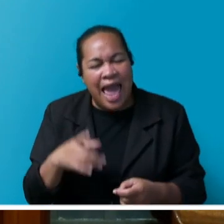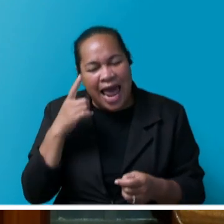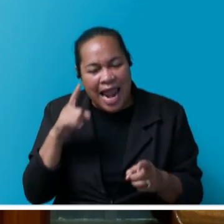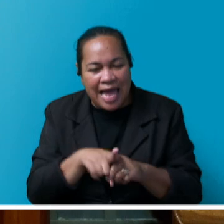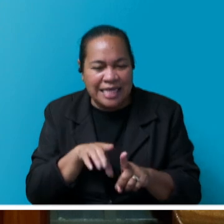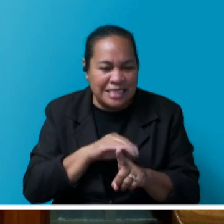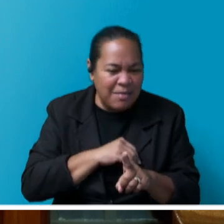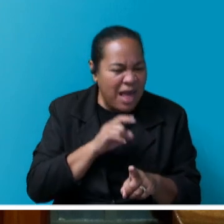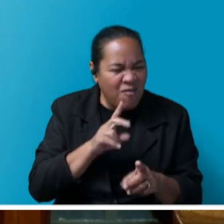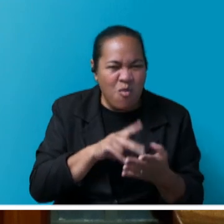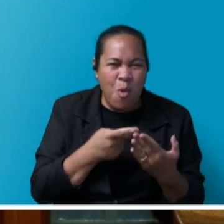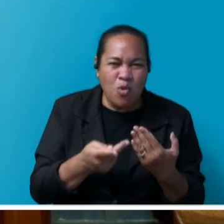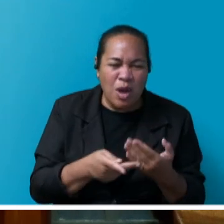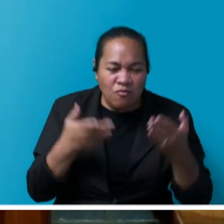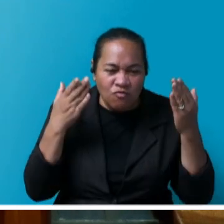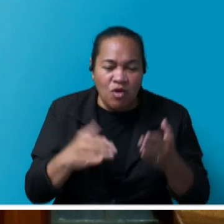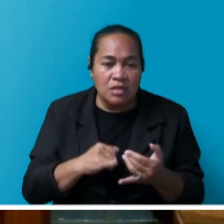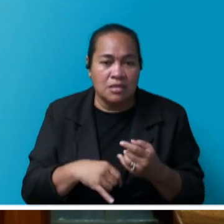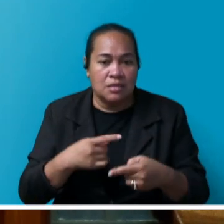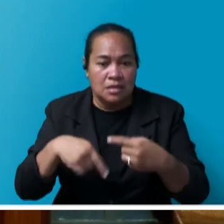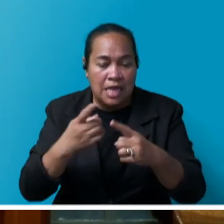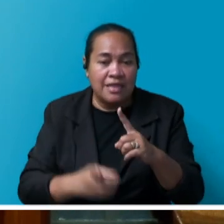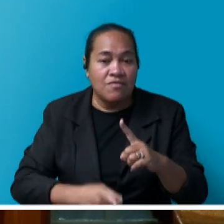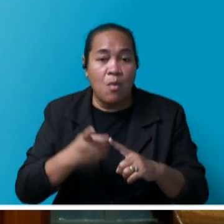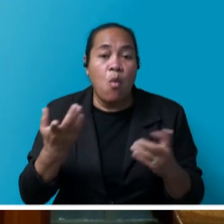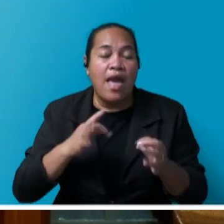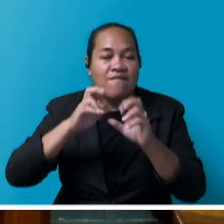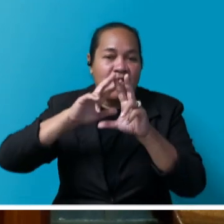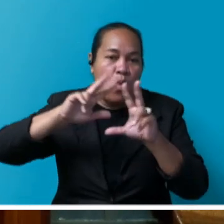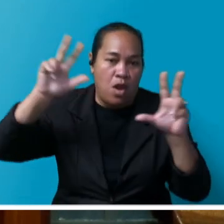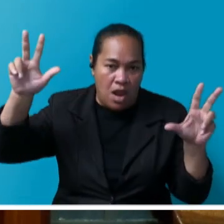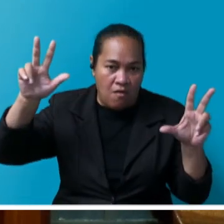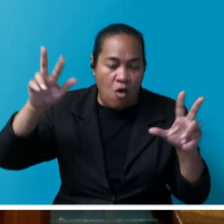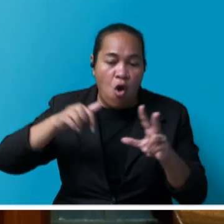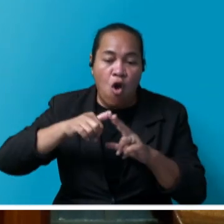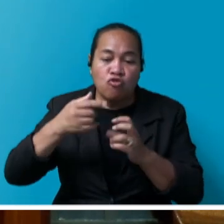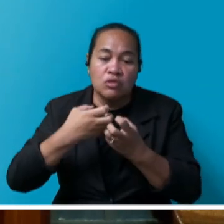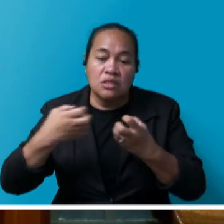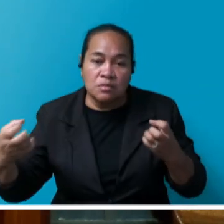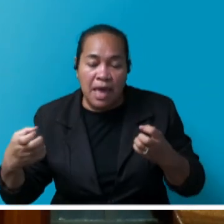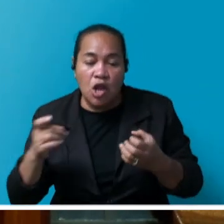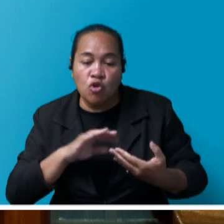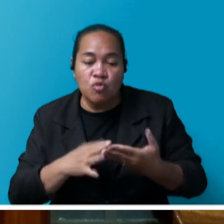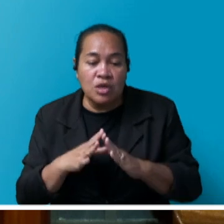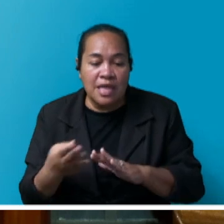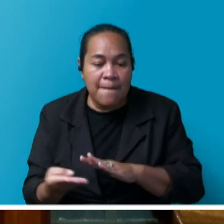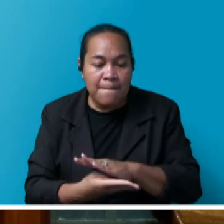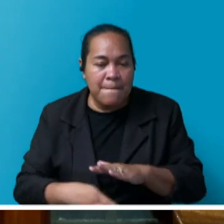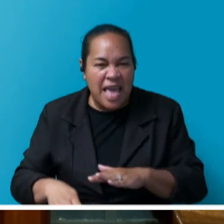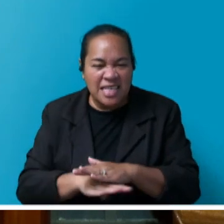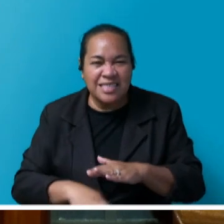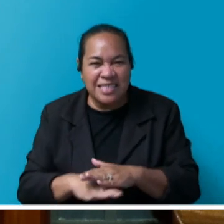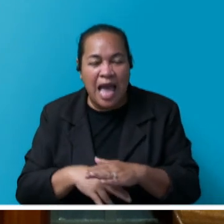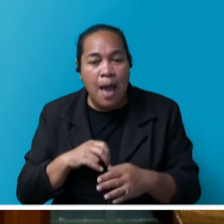Ligu program, which focuses on sustainable tourism development in Vanua level, and the expansion of community-based tourism projects, we aim to